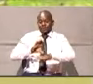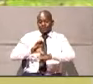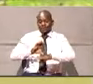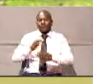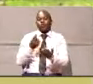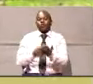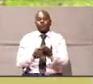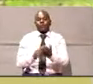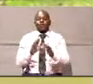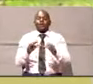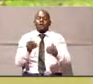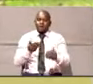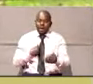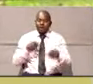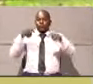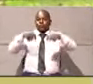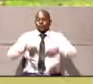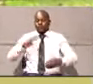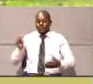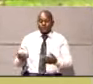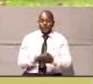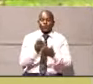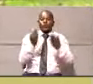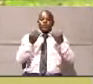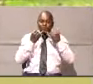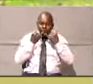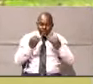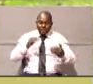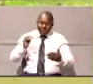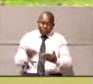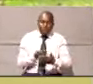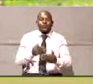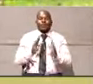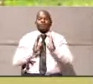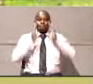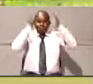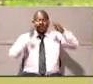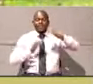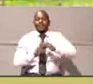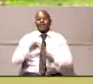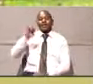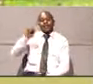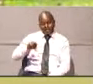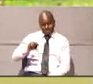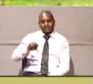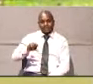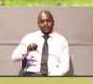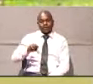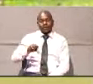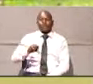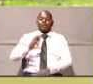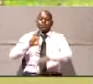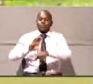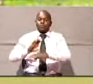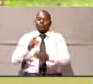the provincial church of Uganda has today gotten the news of the new Archbishop, the ninth Archbishop of to take